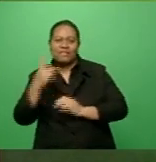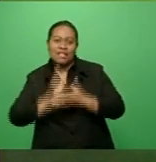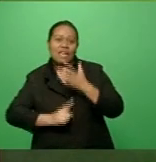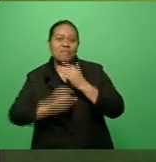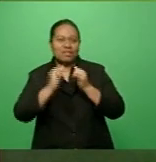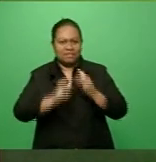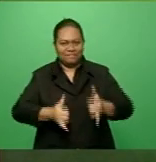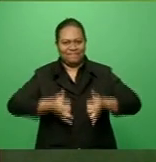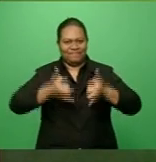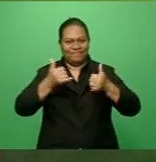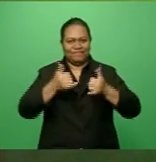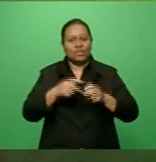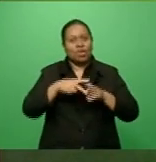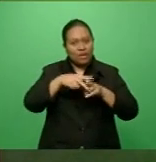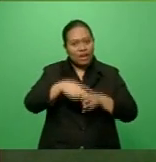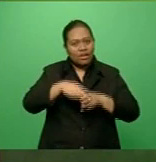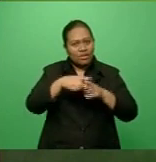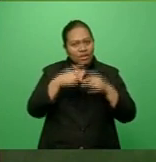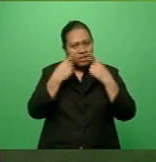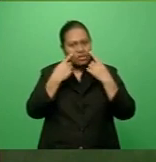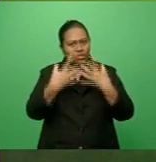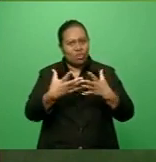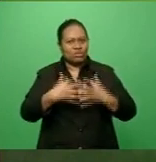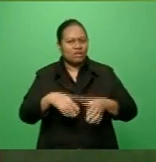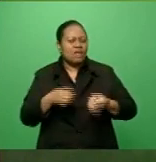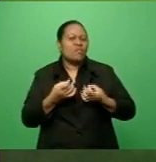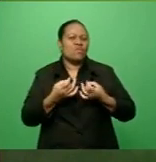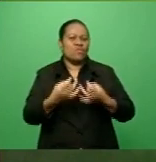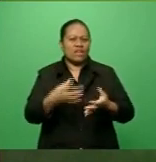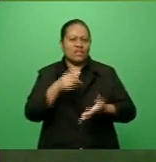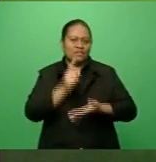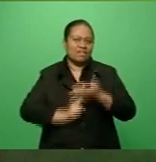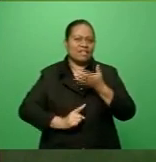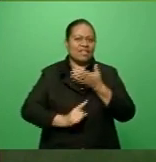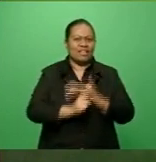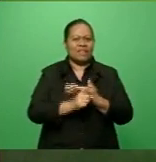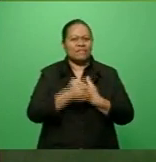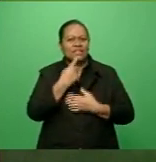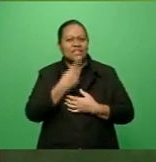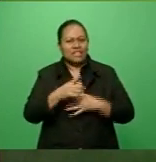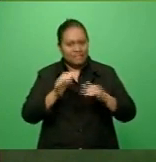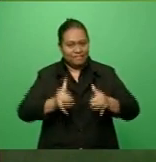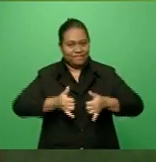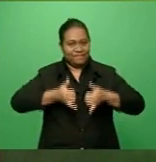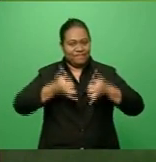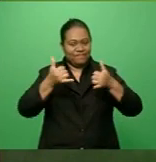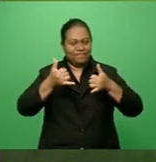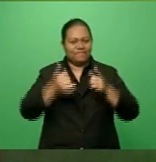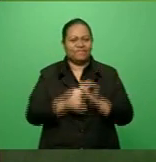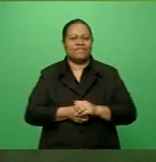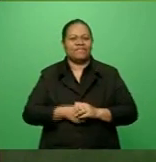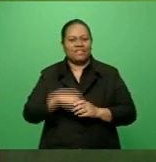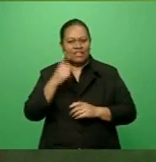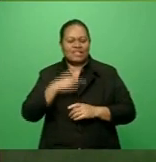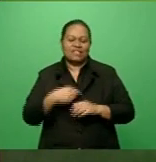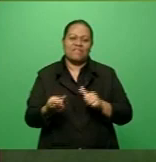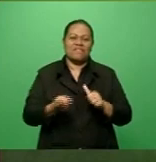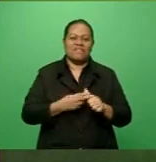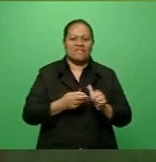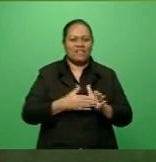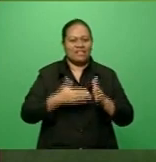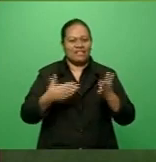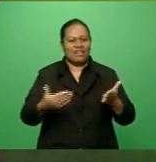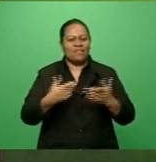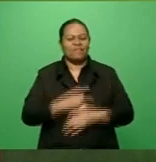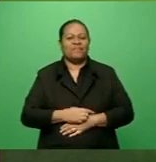Cup. The Stallions have also tagged themselves as the underdogs, saying that the defending champions are the favourites as they have